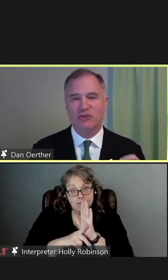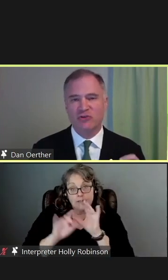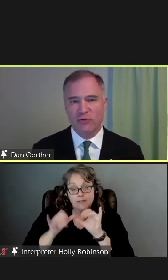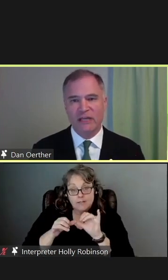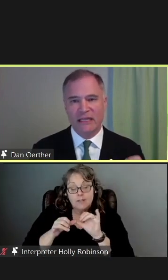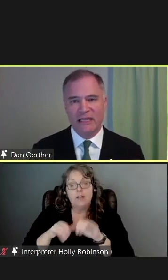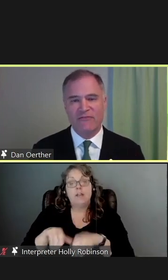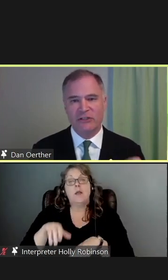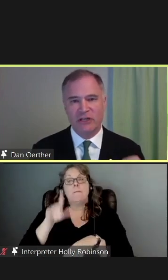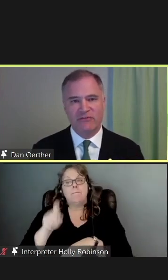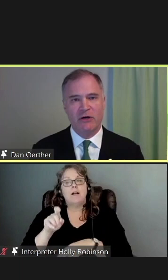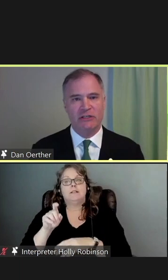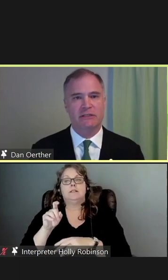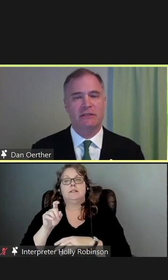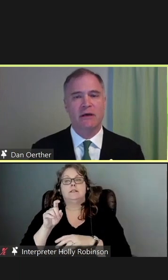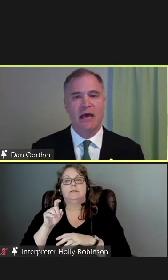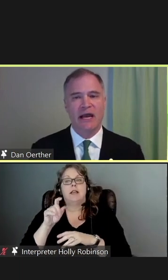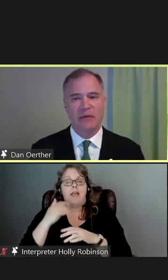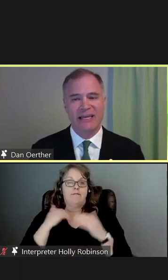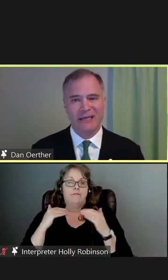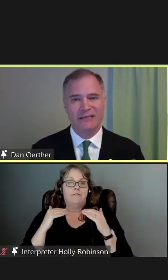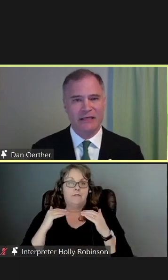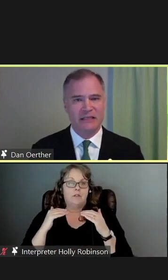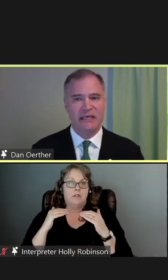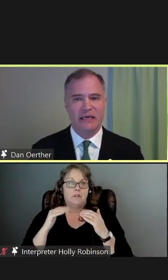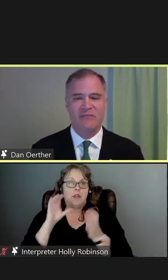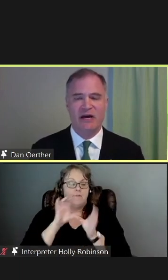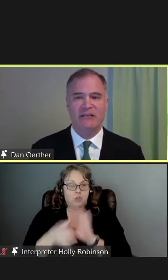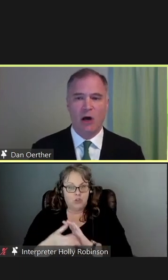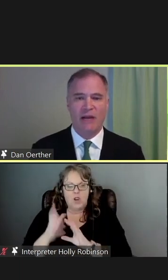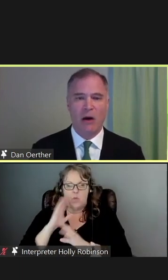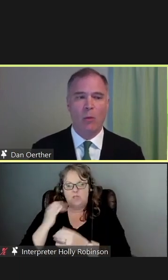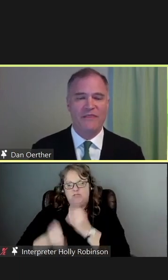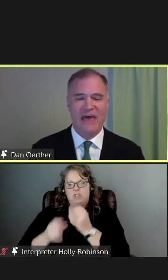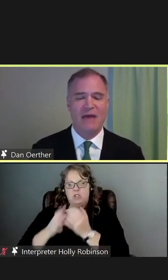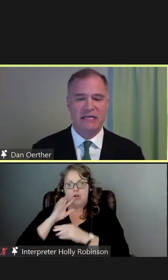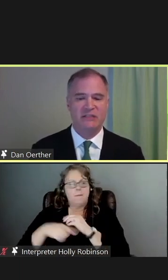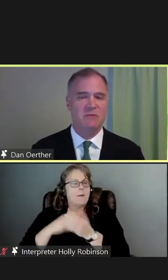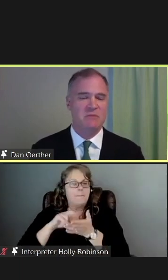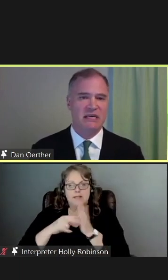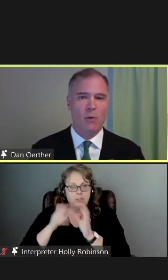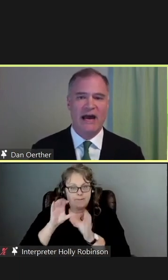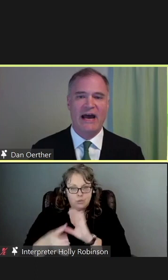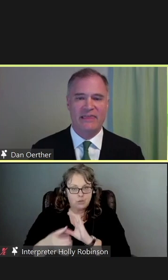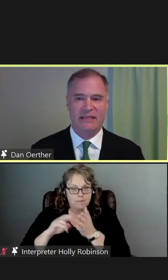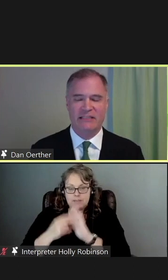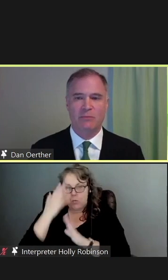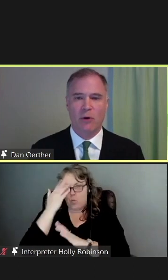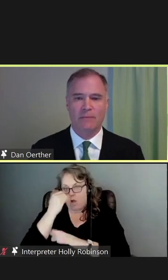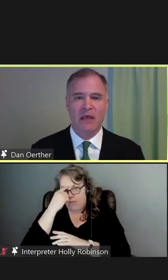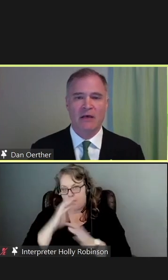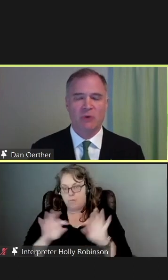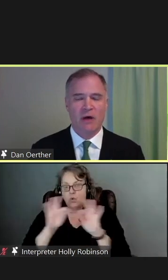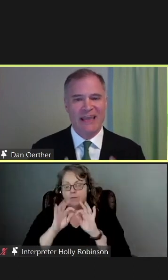must truly leverage convergence. And I'm going to get into this at the end of my talk about what that means to me and why I think that's